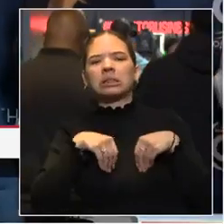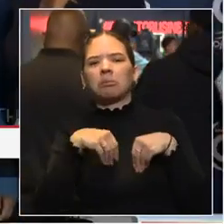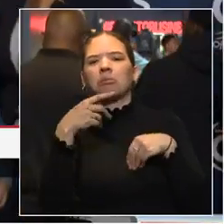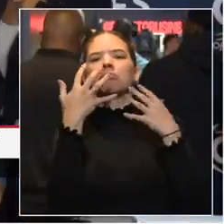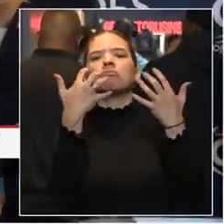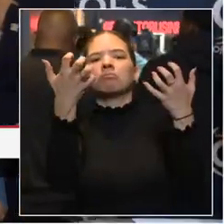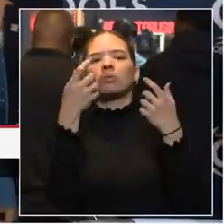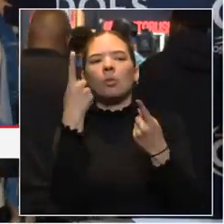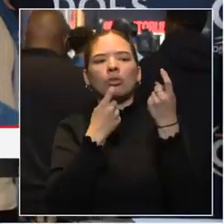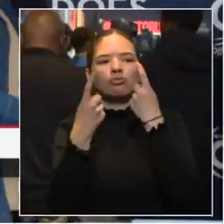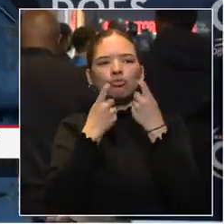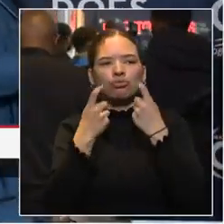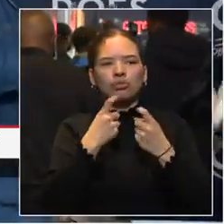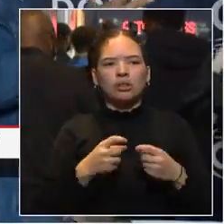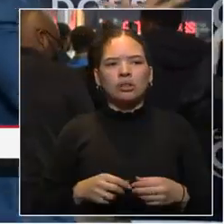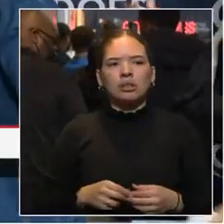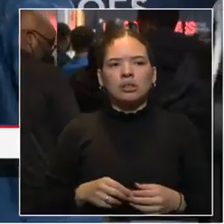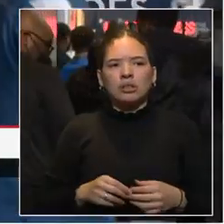reporters.